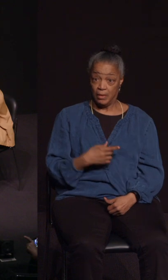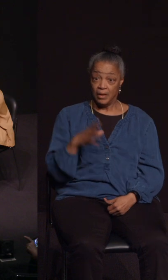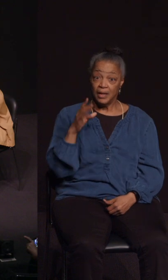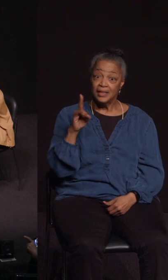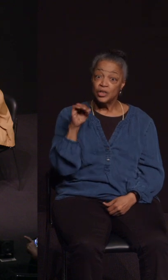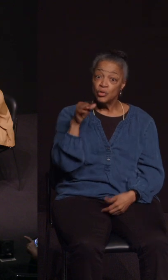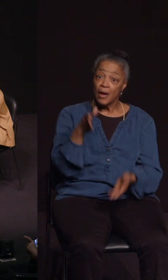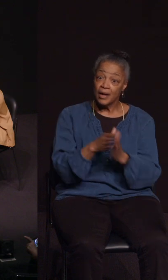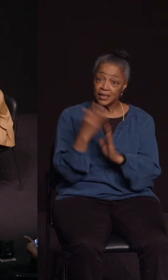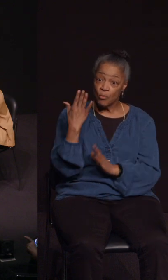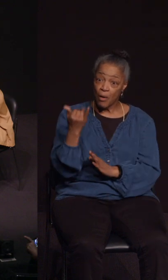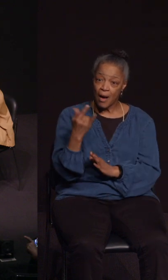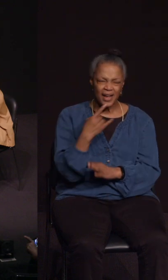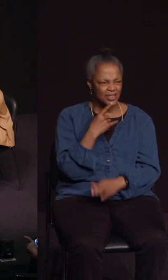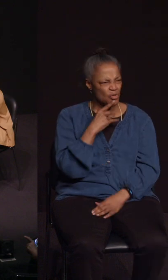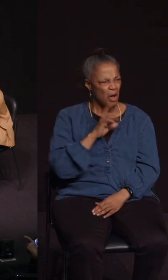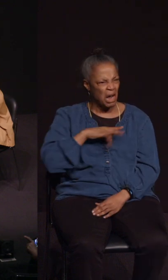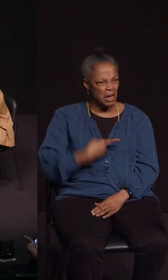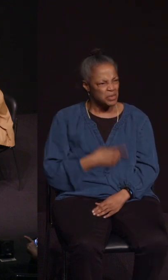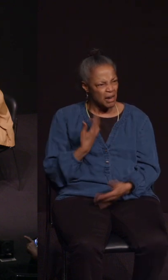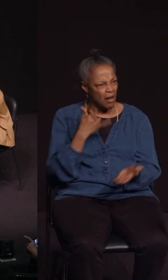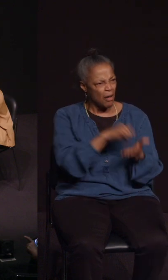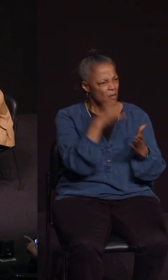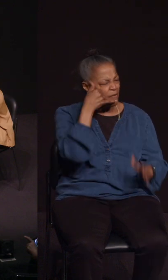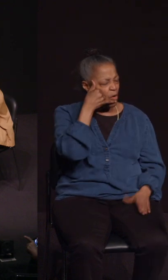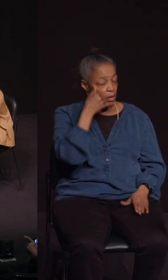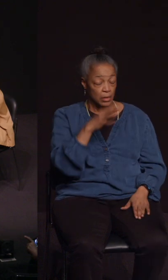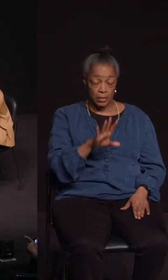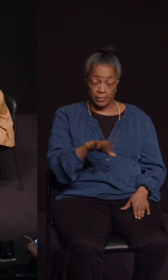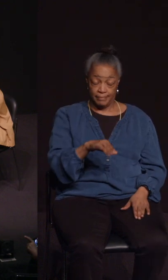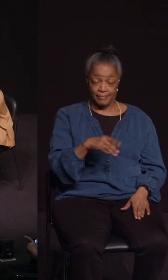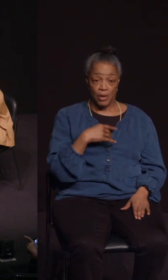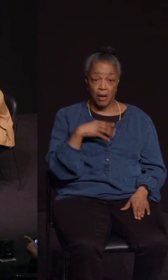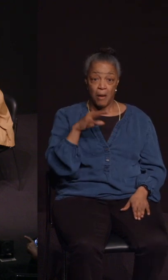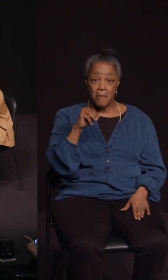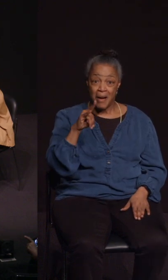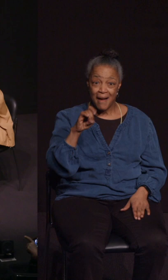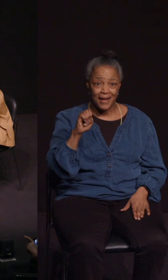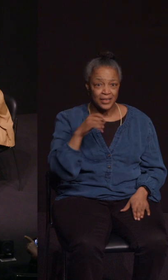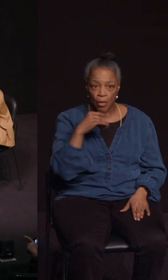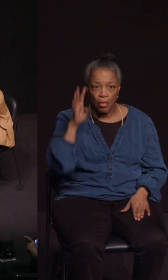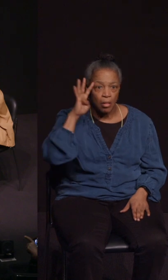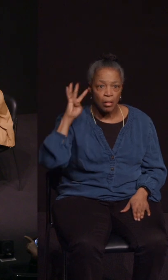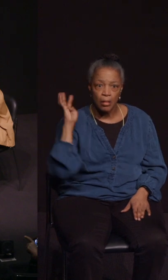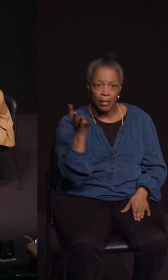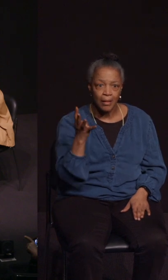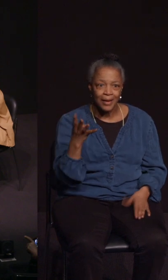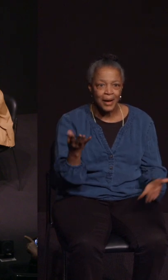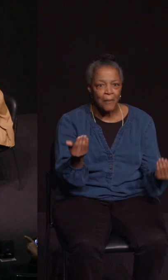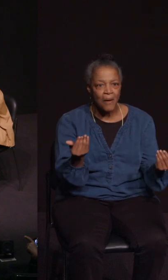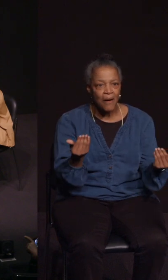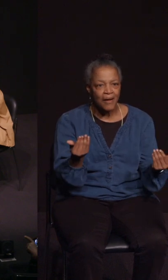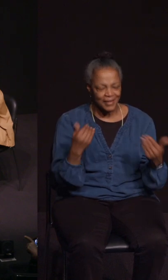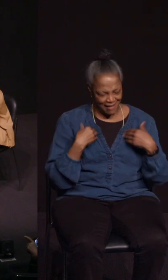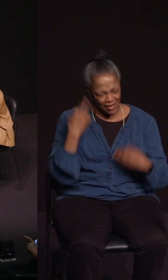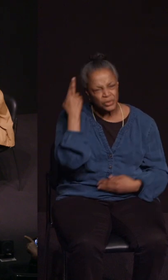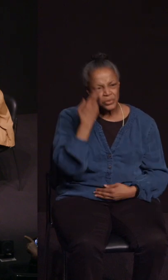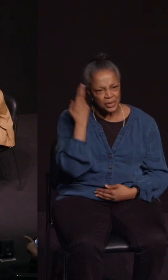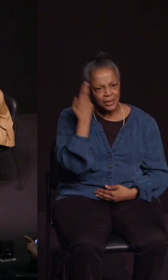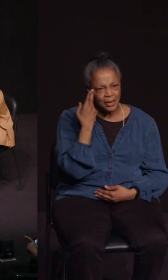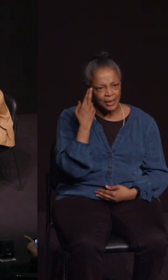why?" He was like, "No, I got upset and I got off the phone." I said, "Well, Mike not the type of guy to say something, and I have a reason for